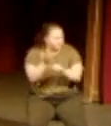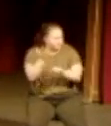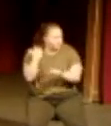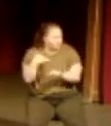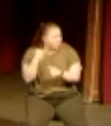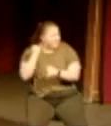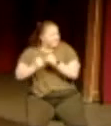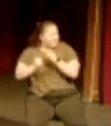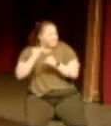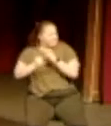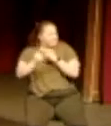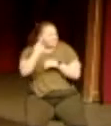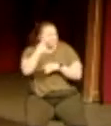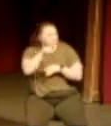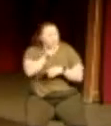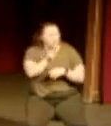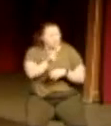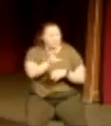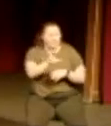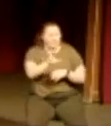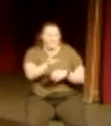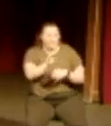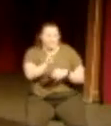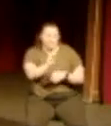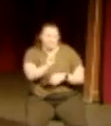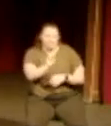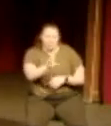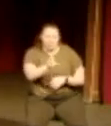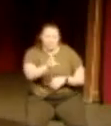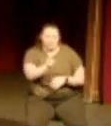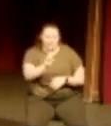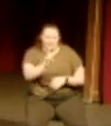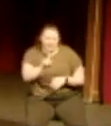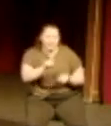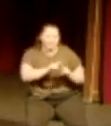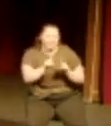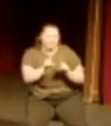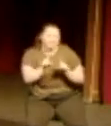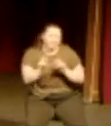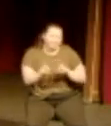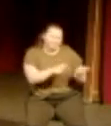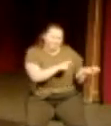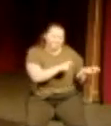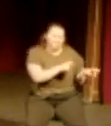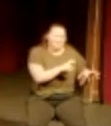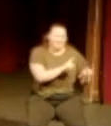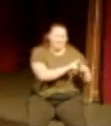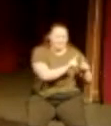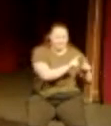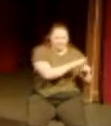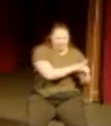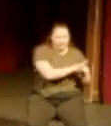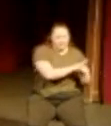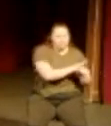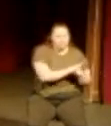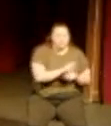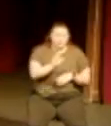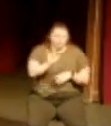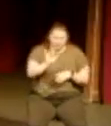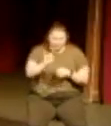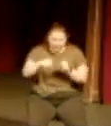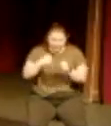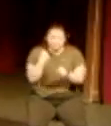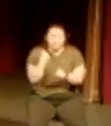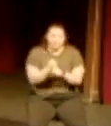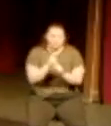direction. Who can explain why? But it is what it is. And so for 25 years, we've all gone to meetings